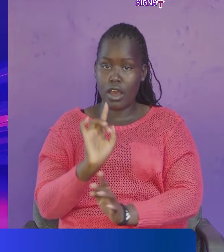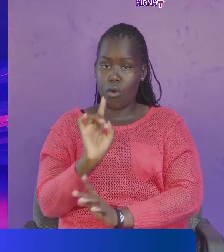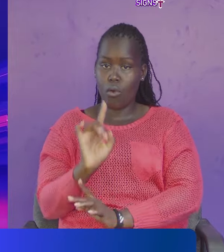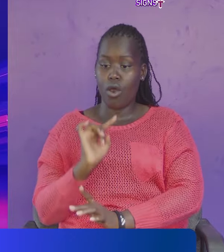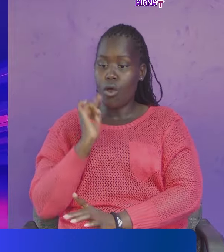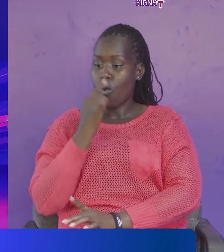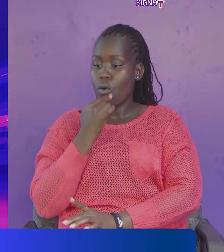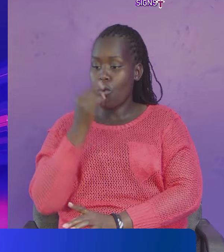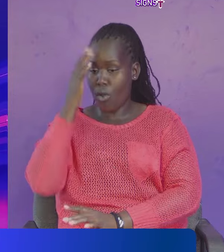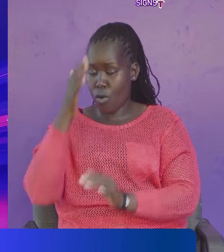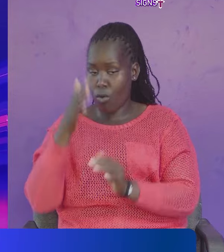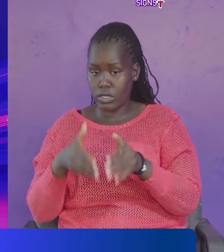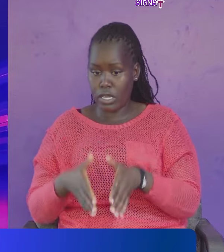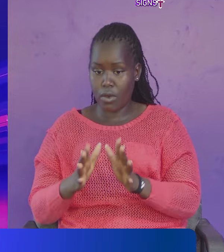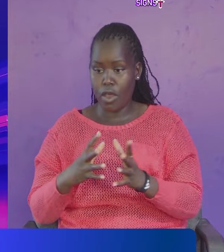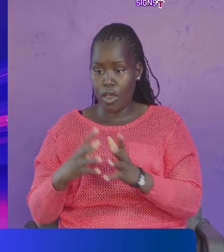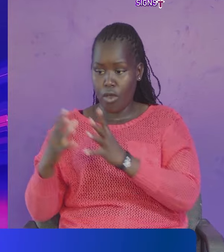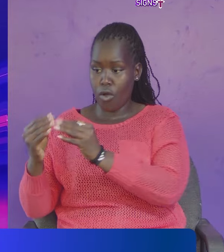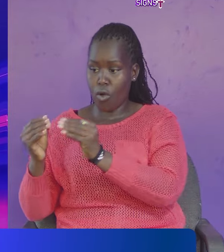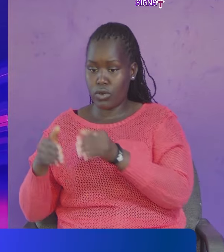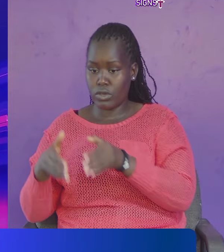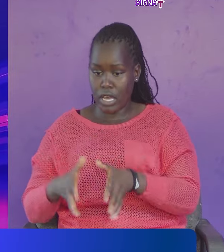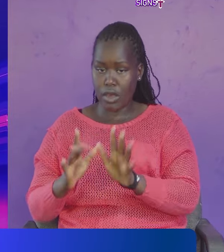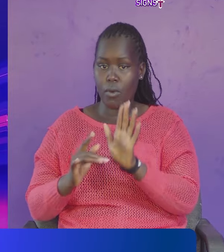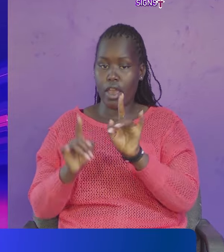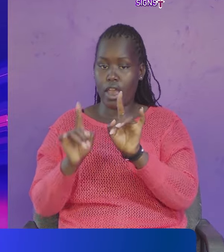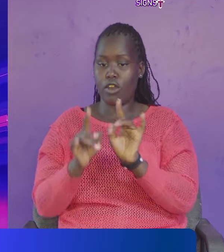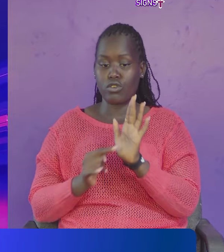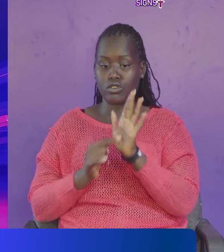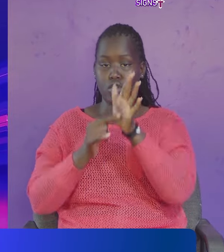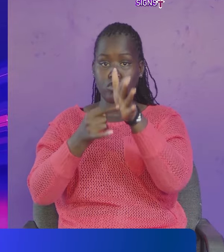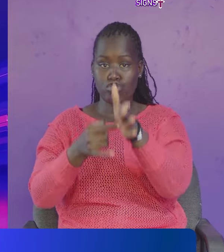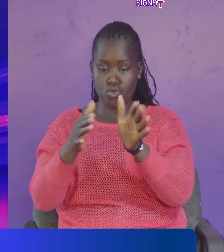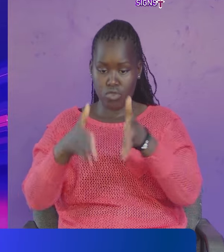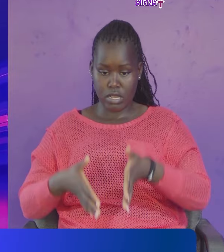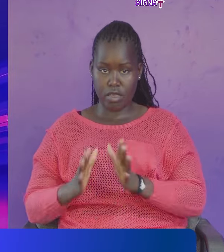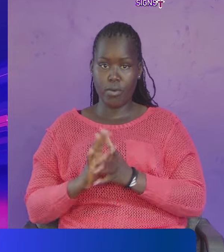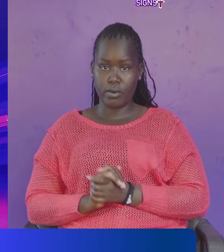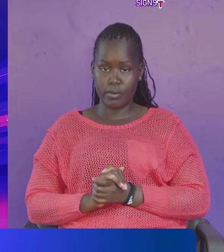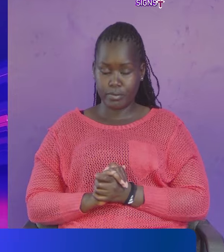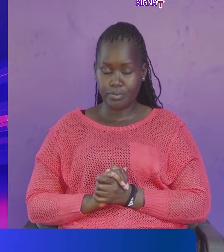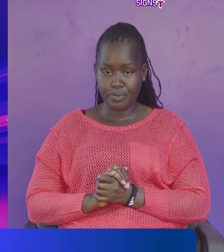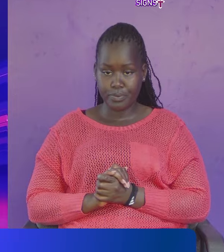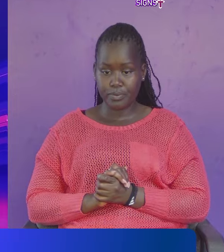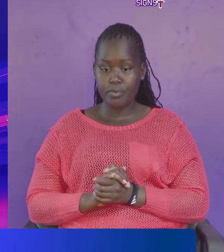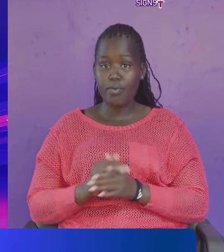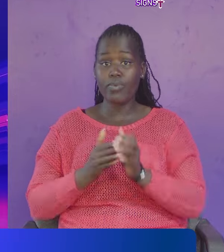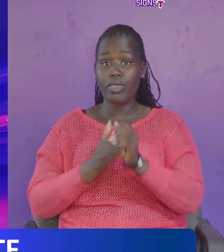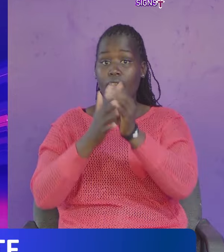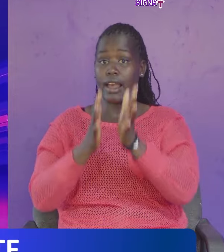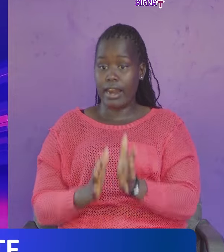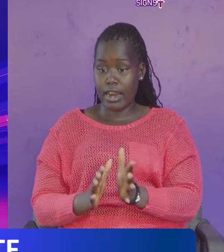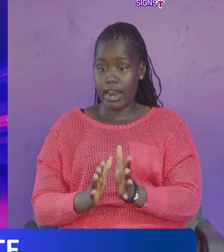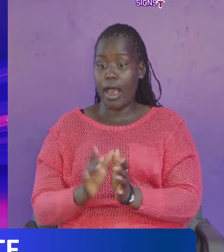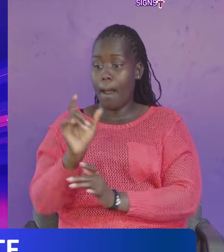the way, goes the way, and shows the way. John C. Maxwell is the author of this quote. A leader is one